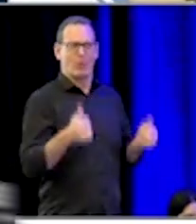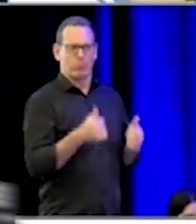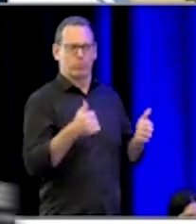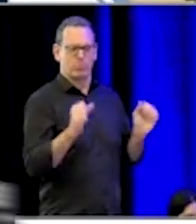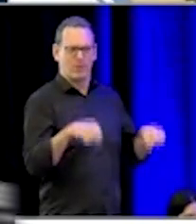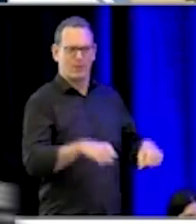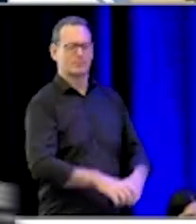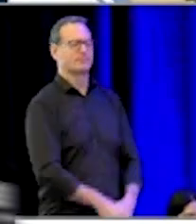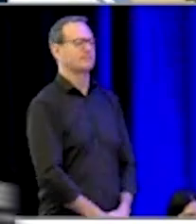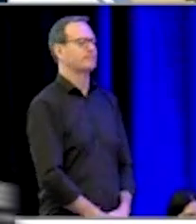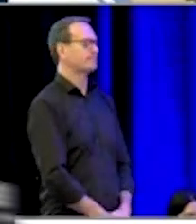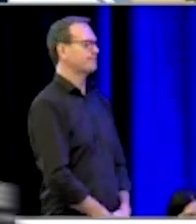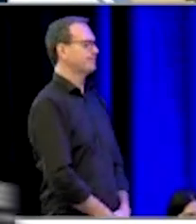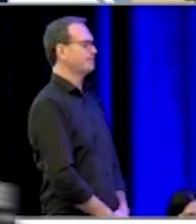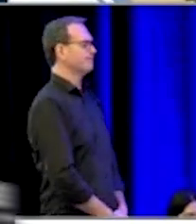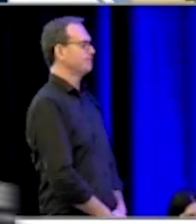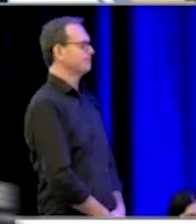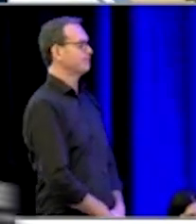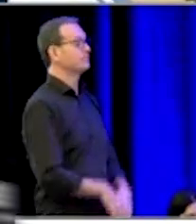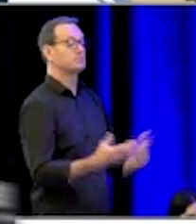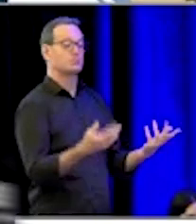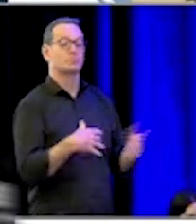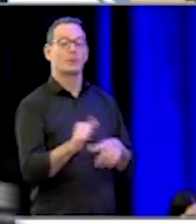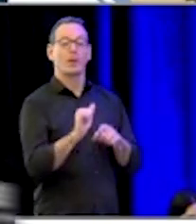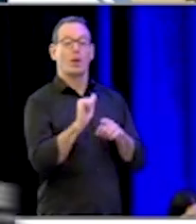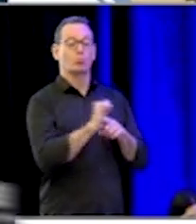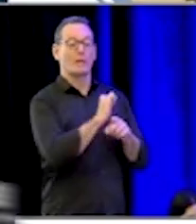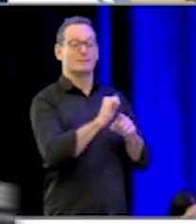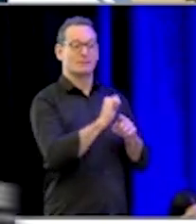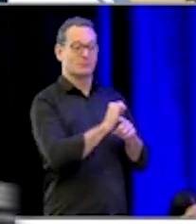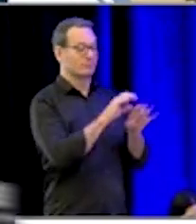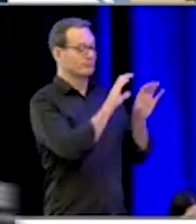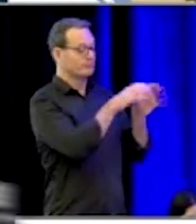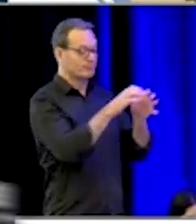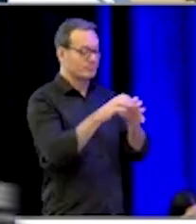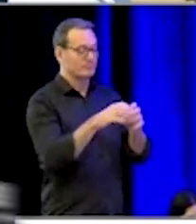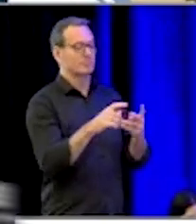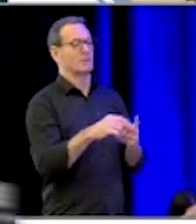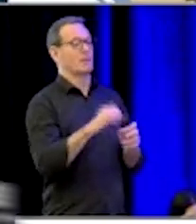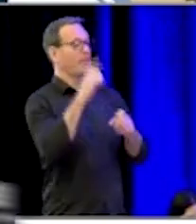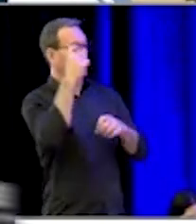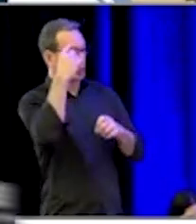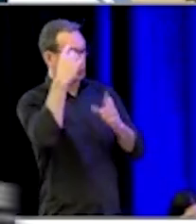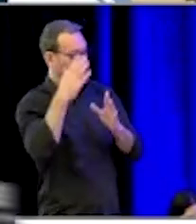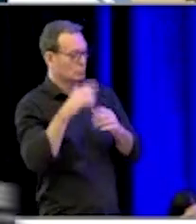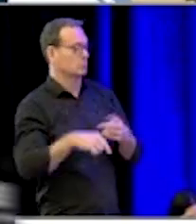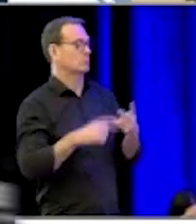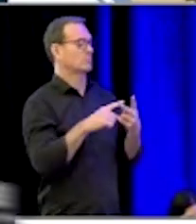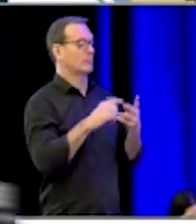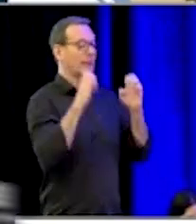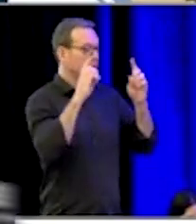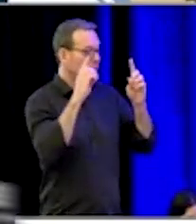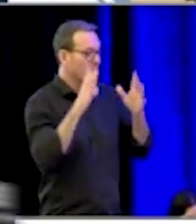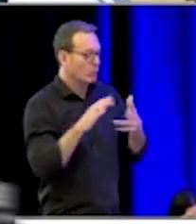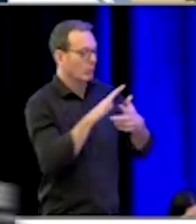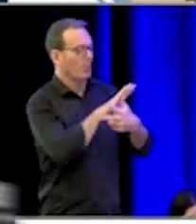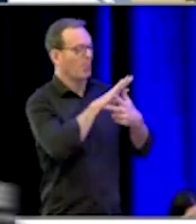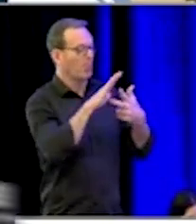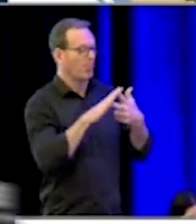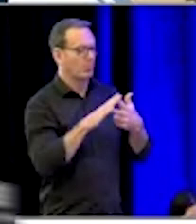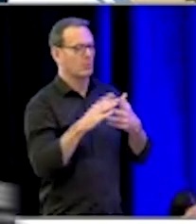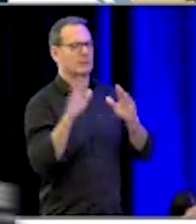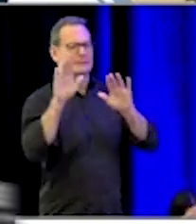In working with apprentices and employers and educators, we try to remove barriers. We do